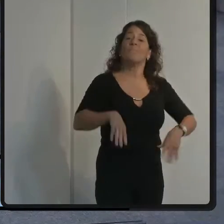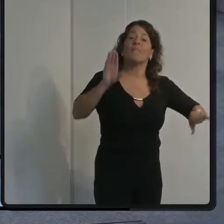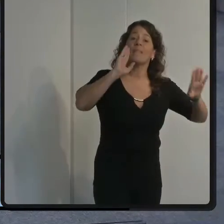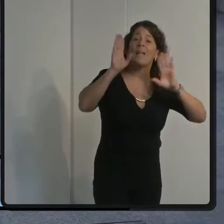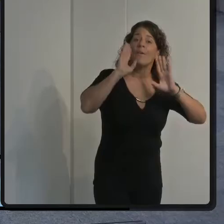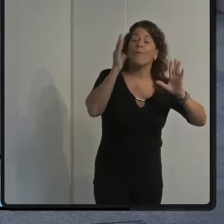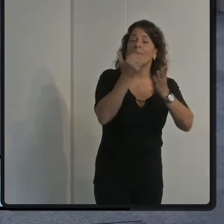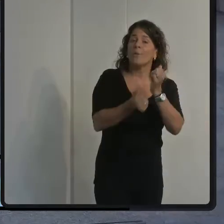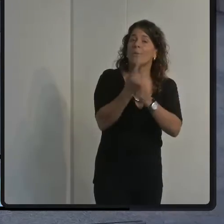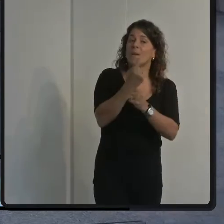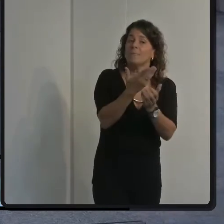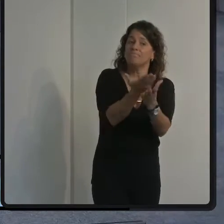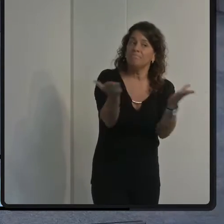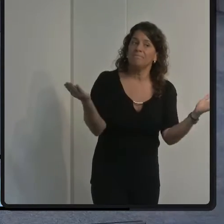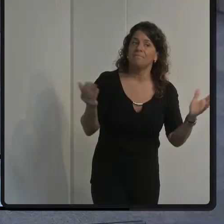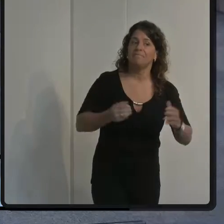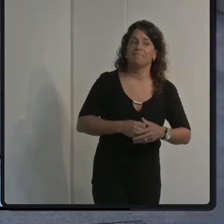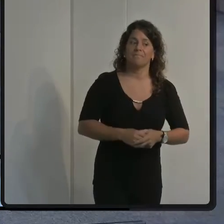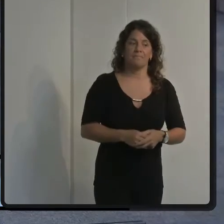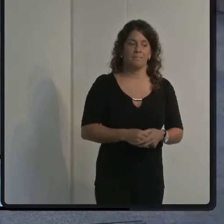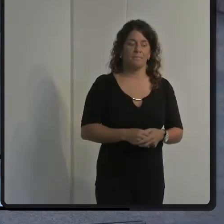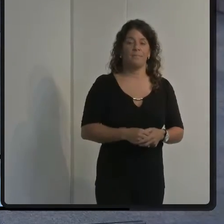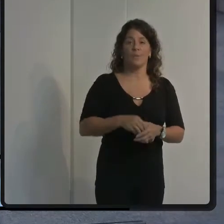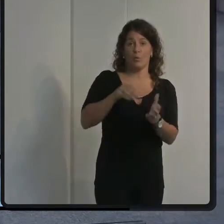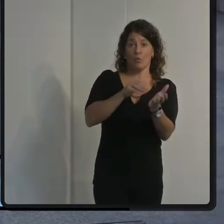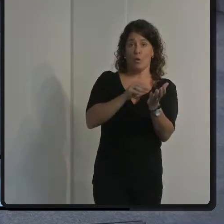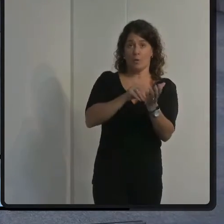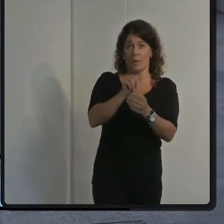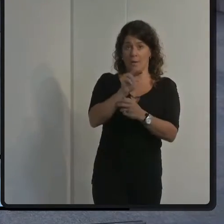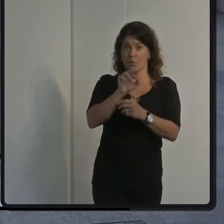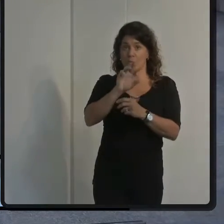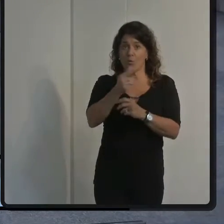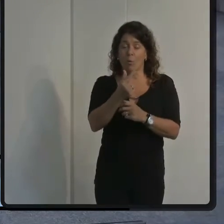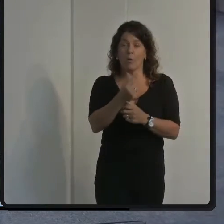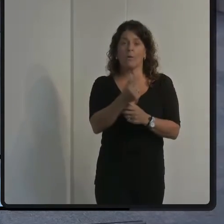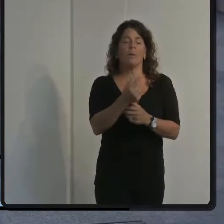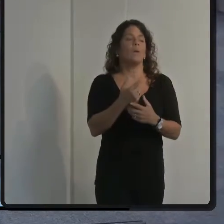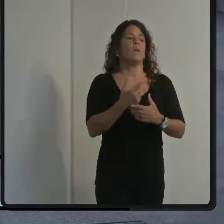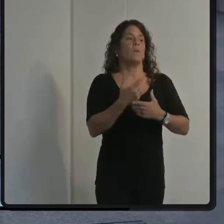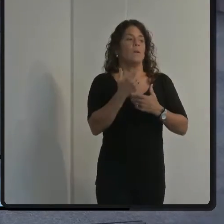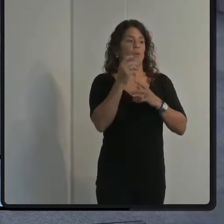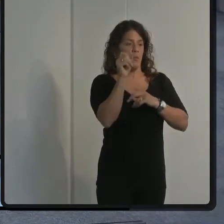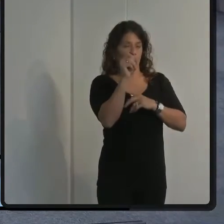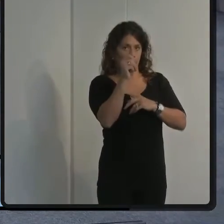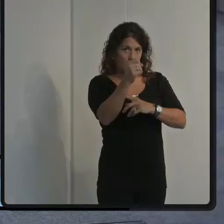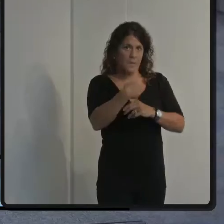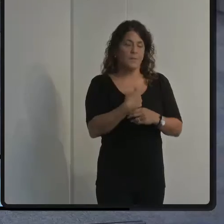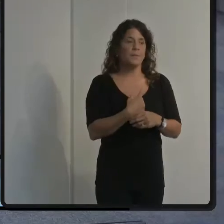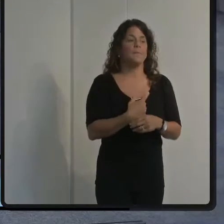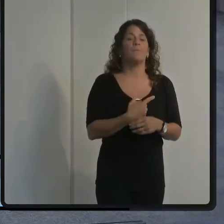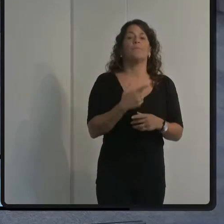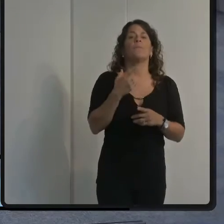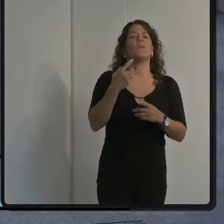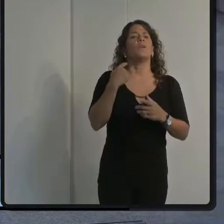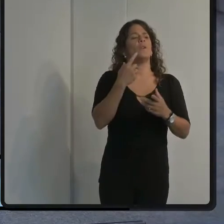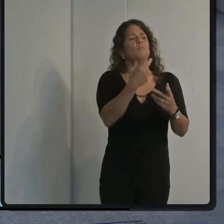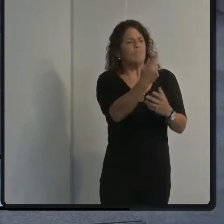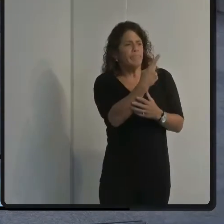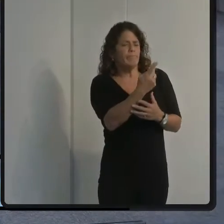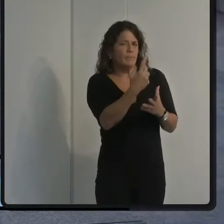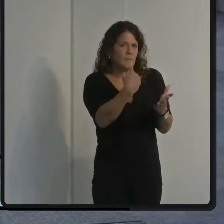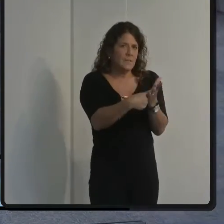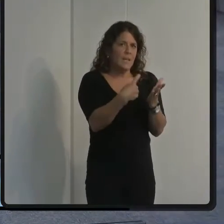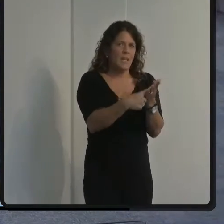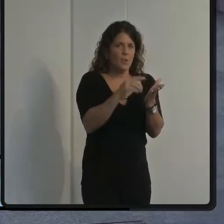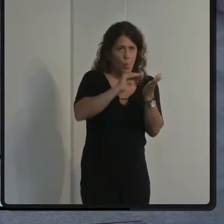everybody. This is for Dr. Ansorg. You and I had talked earlier about the waiver process, and you